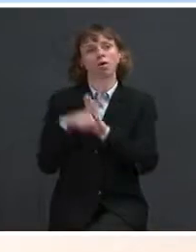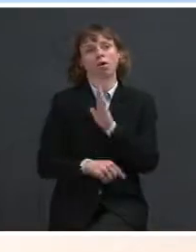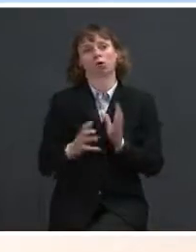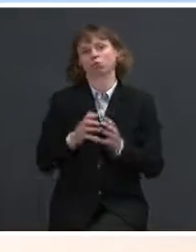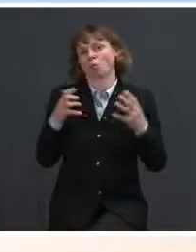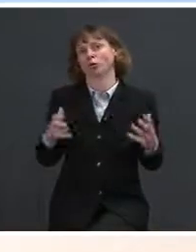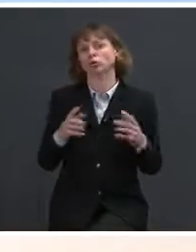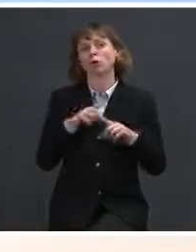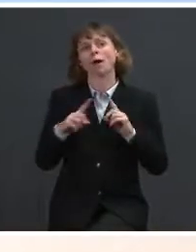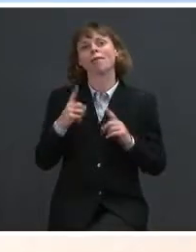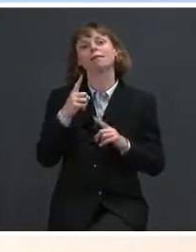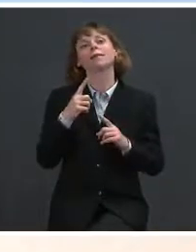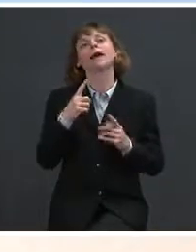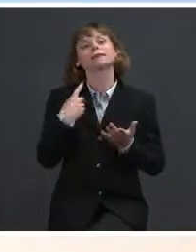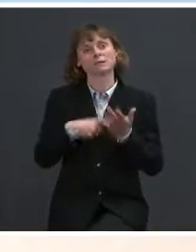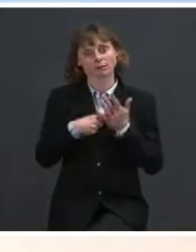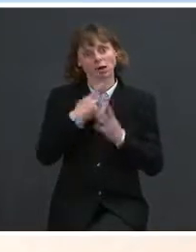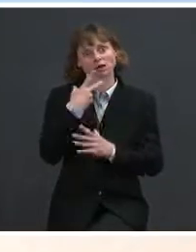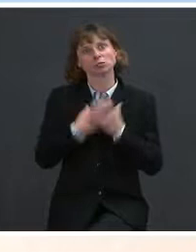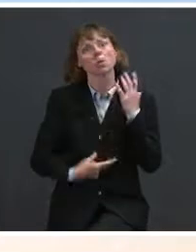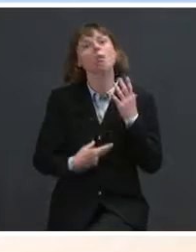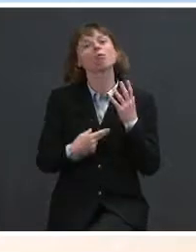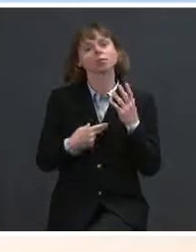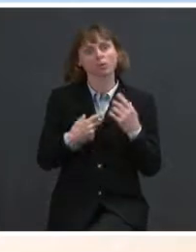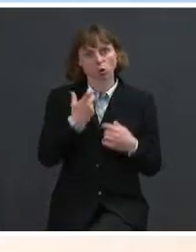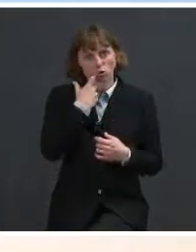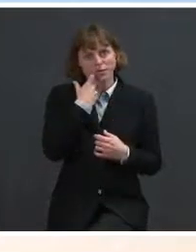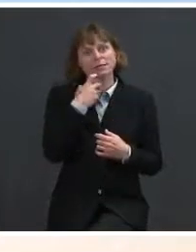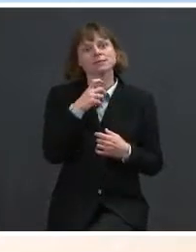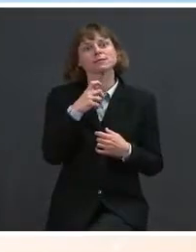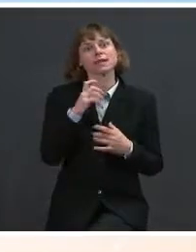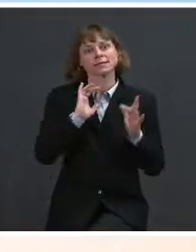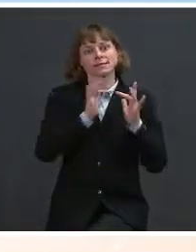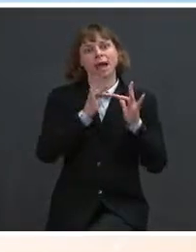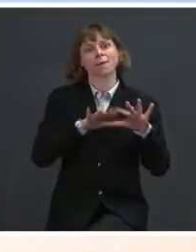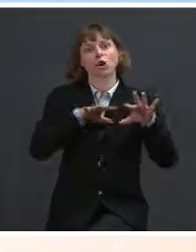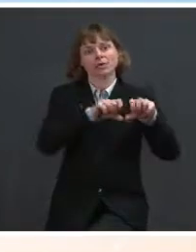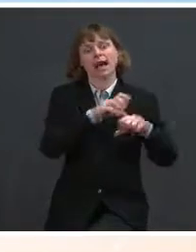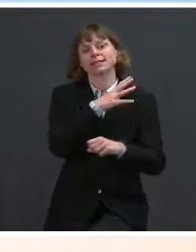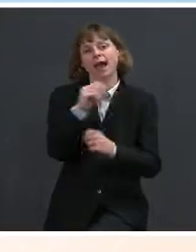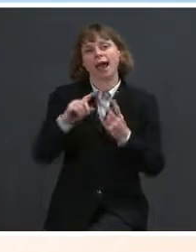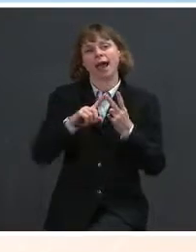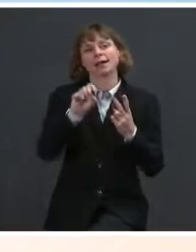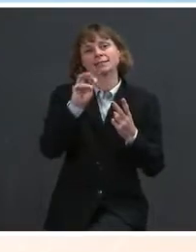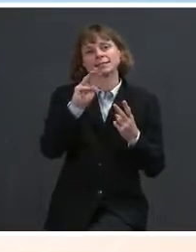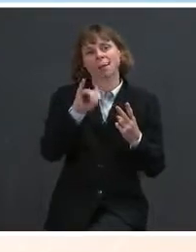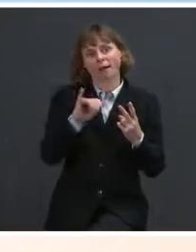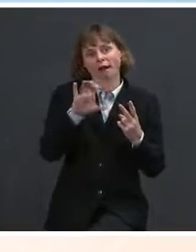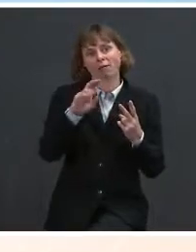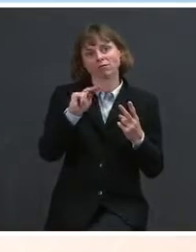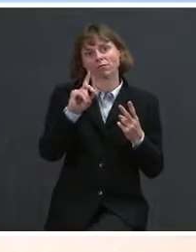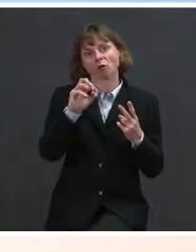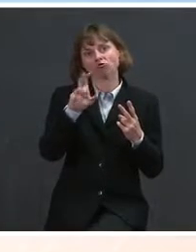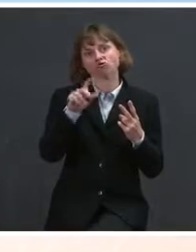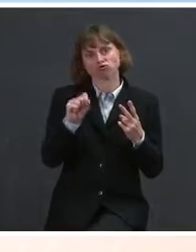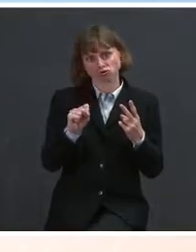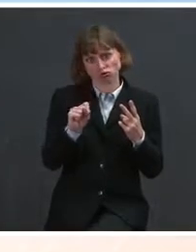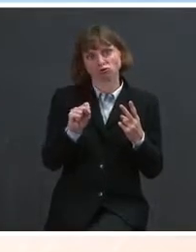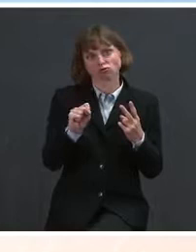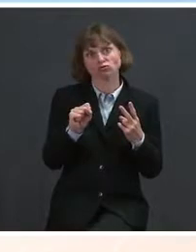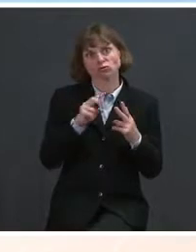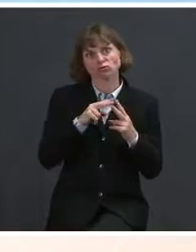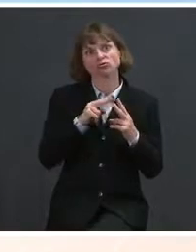recent cyber attacks and semiconductors in the course of the conversation today. And indeed, the